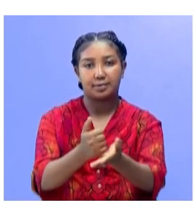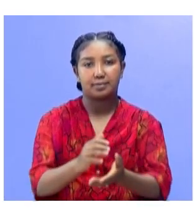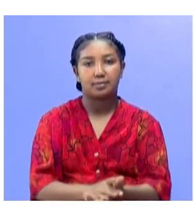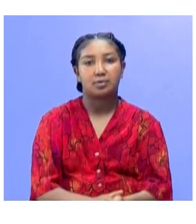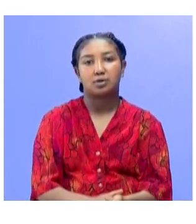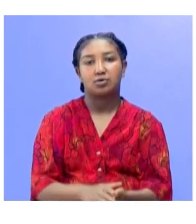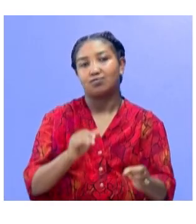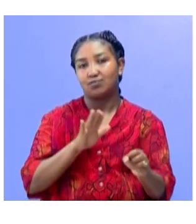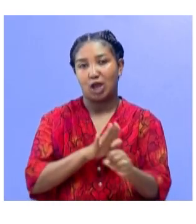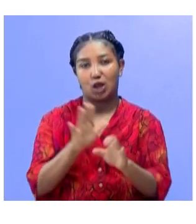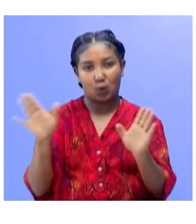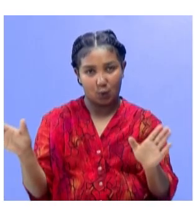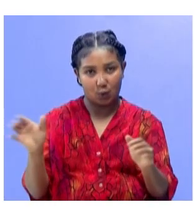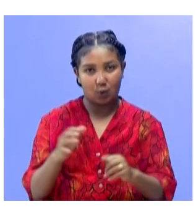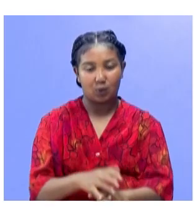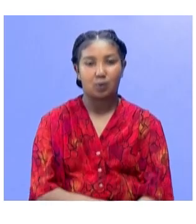Here we go.